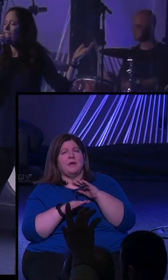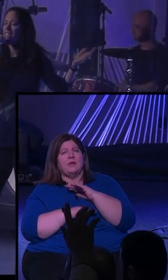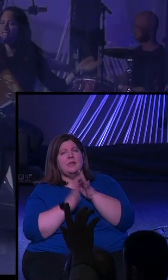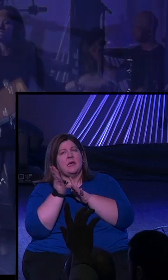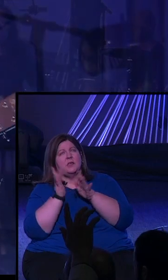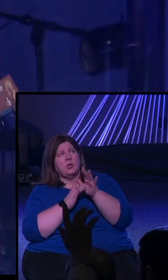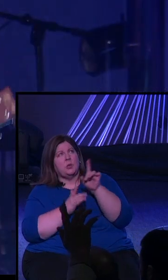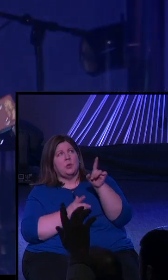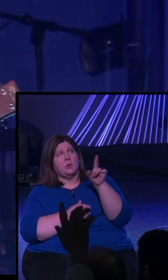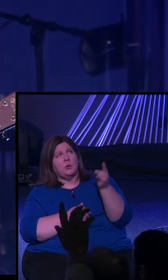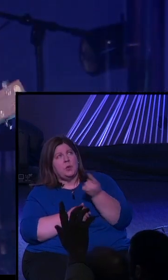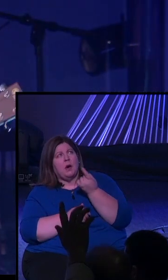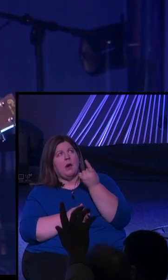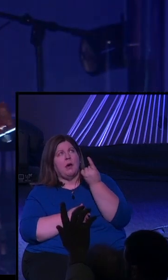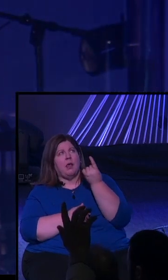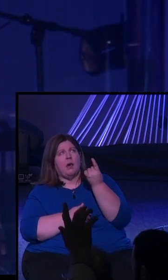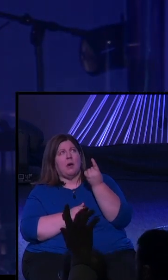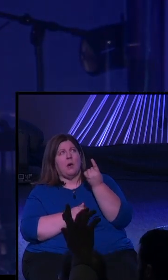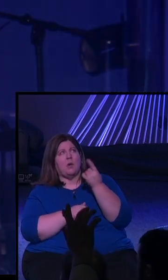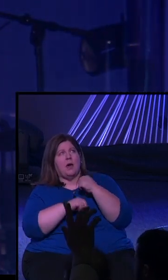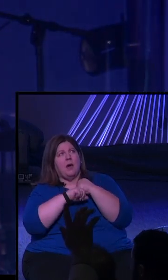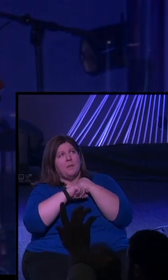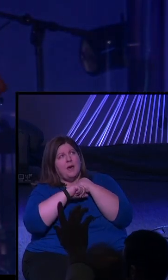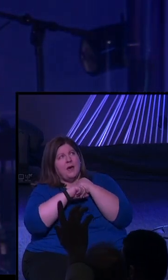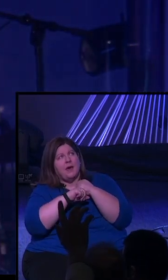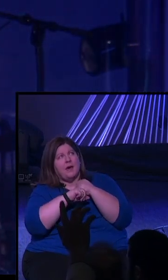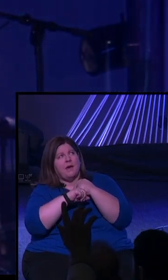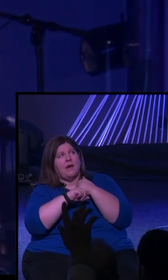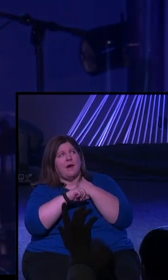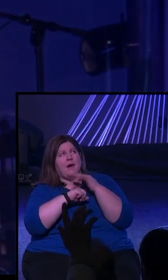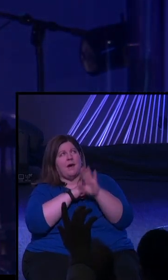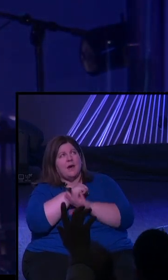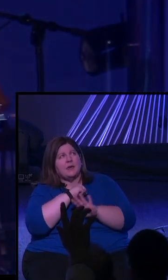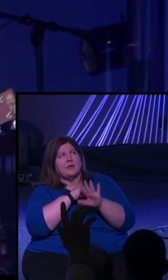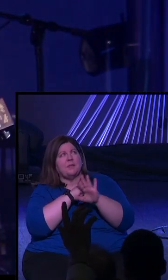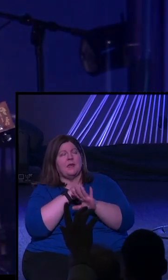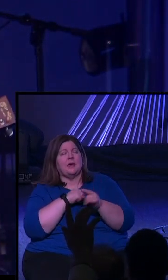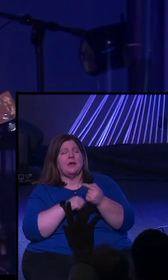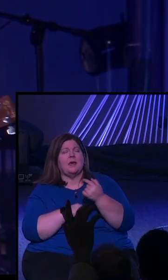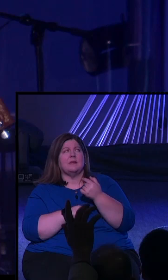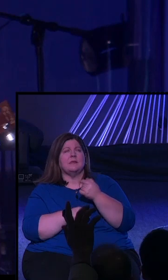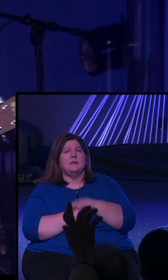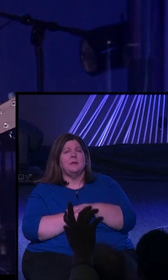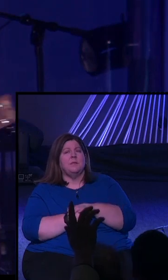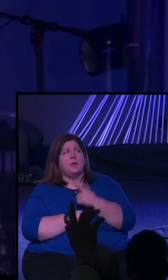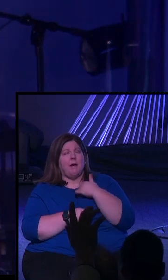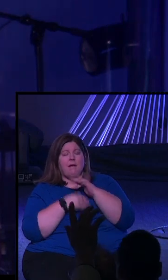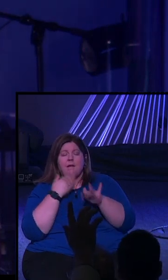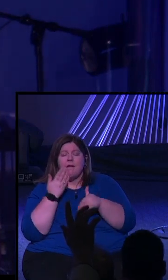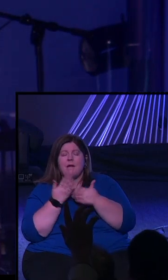everything. Jesus, you alone are my hiding place,